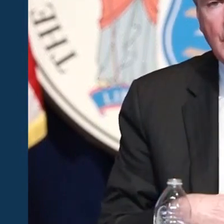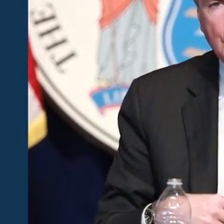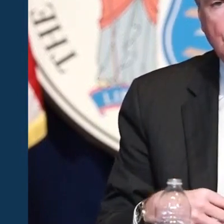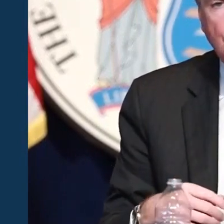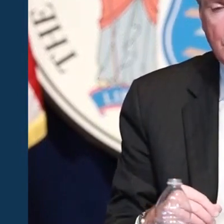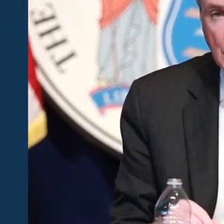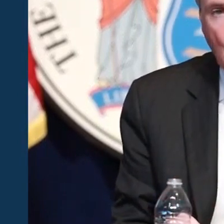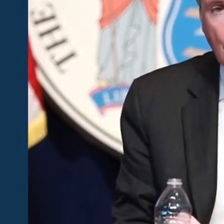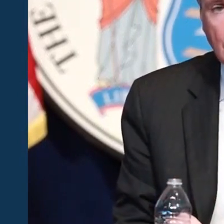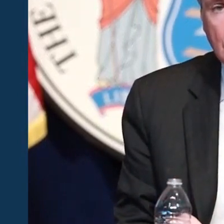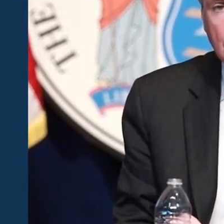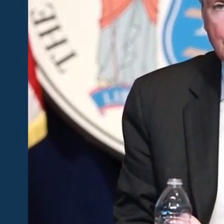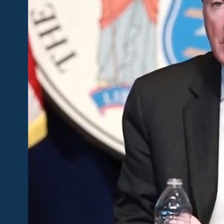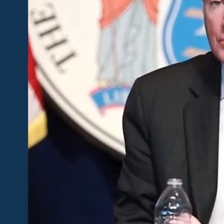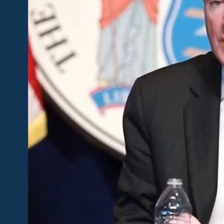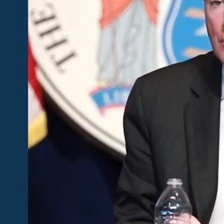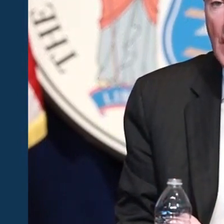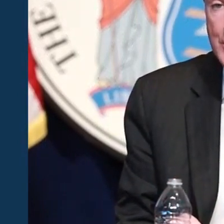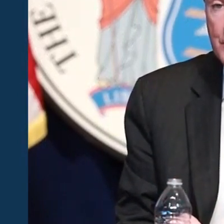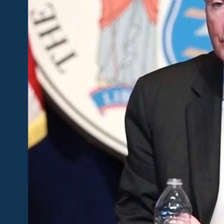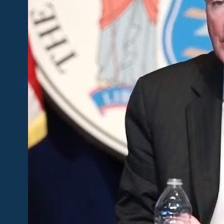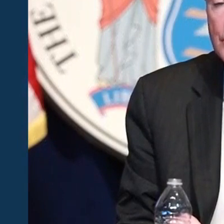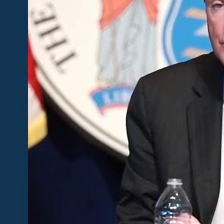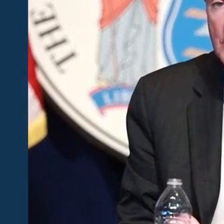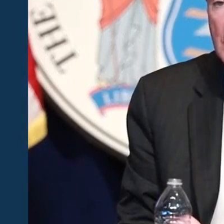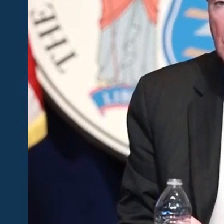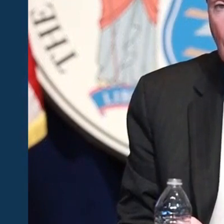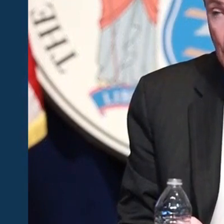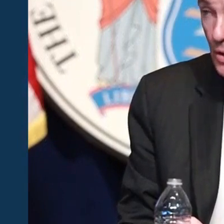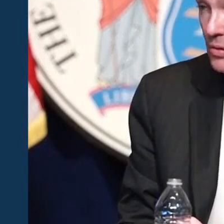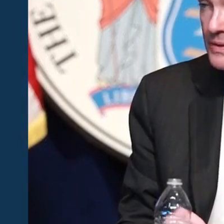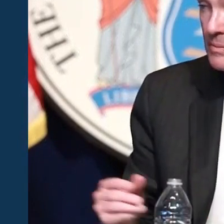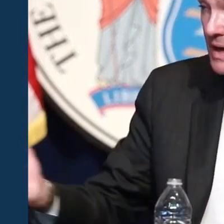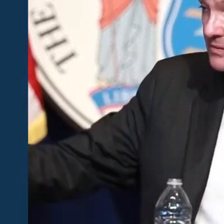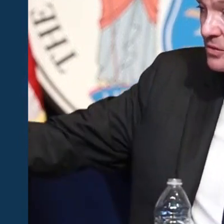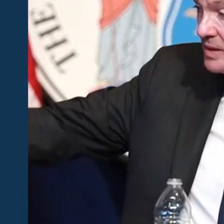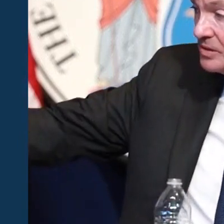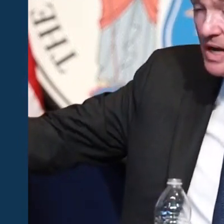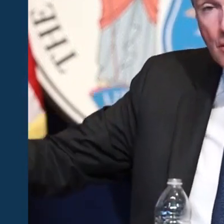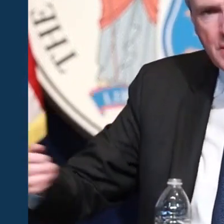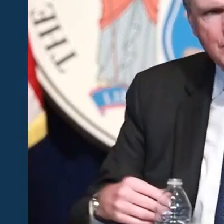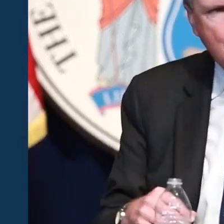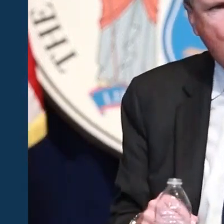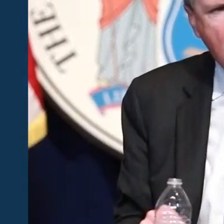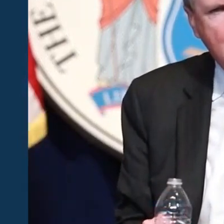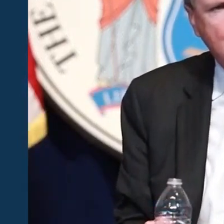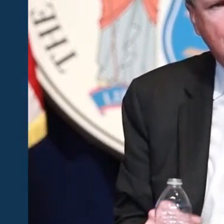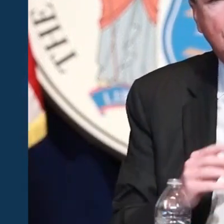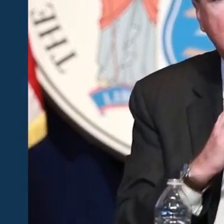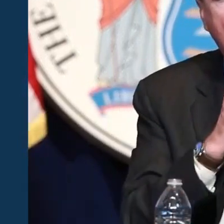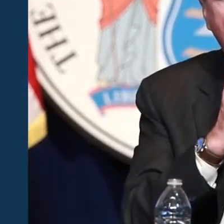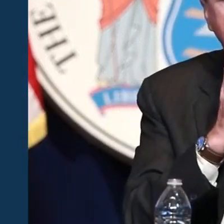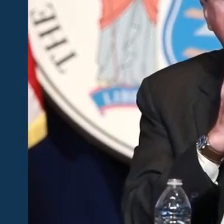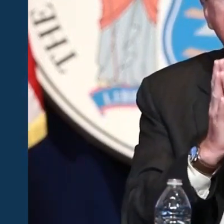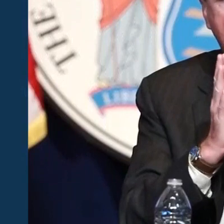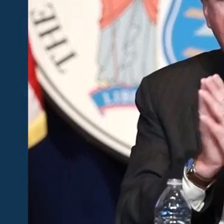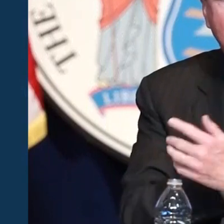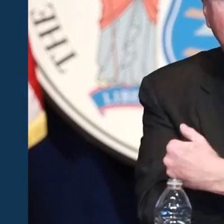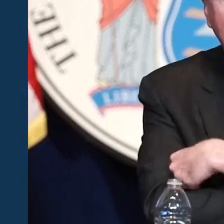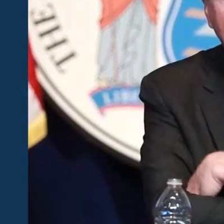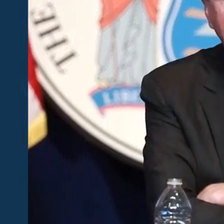of infections to be lower, which means the number of hospitalizations are lower and the amount of critical care beds required are lower, and